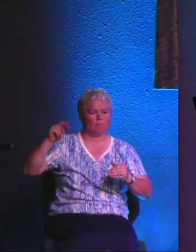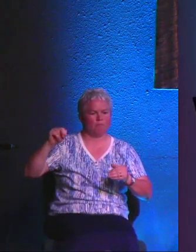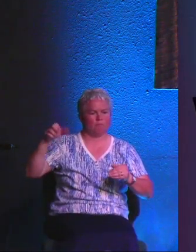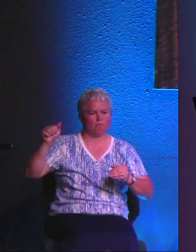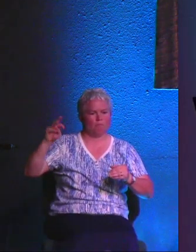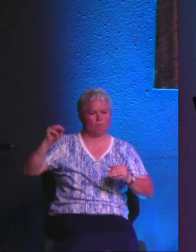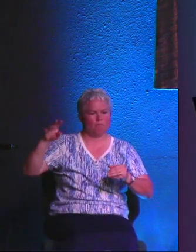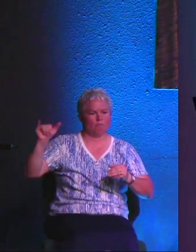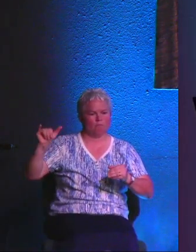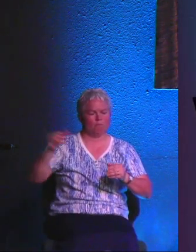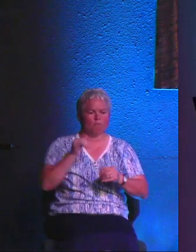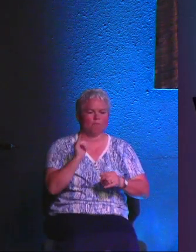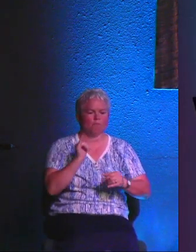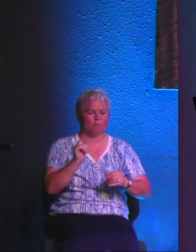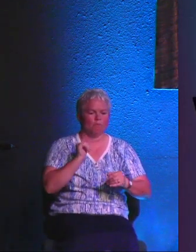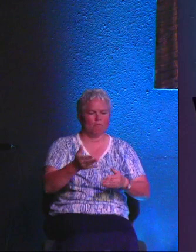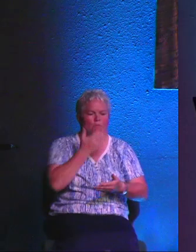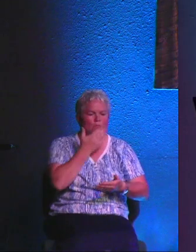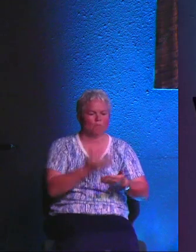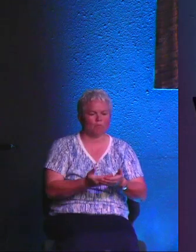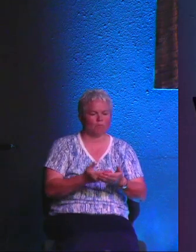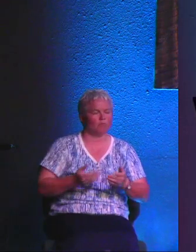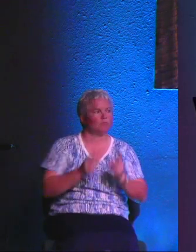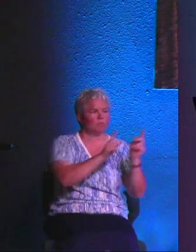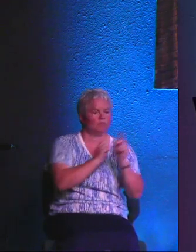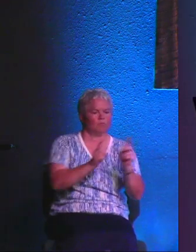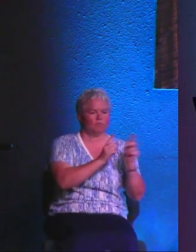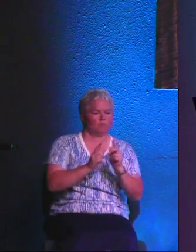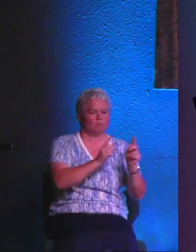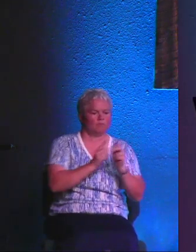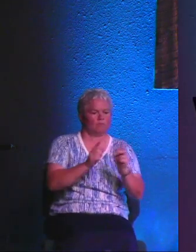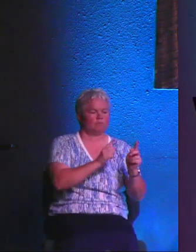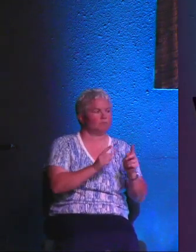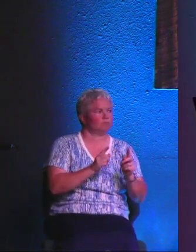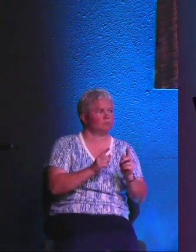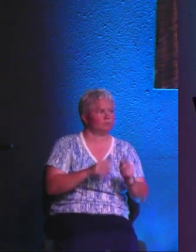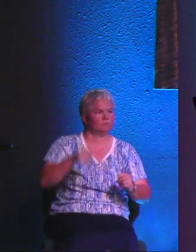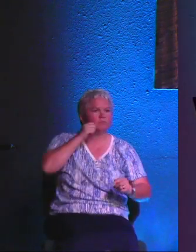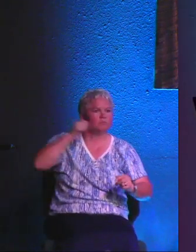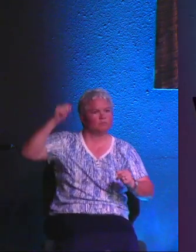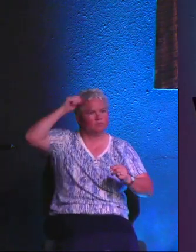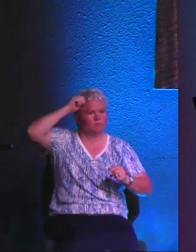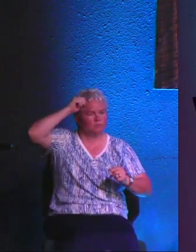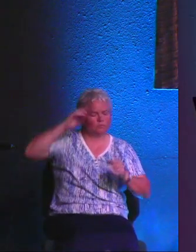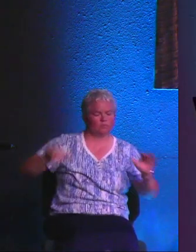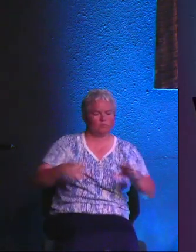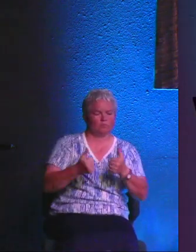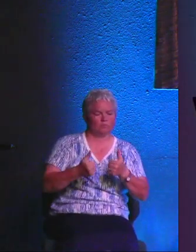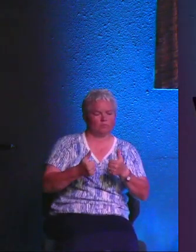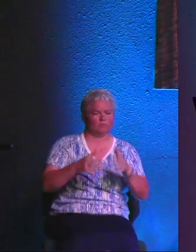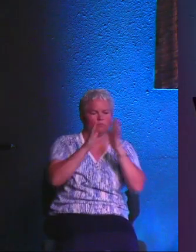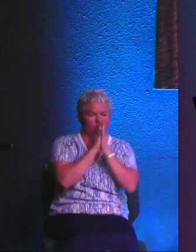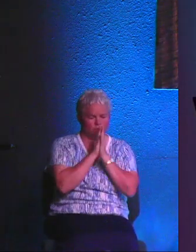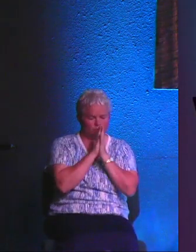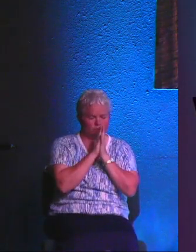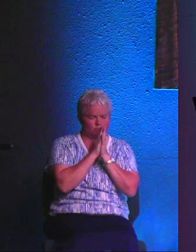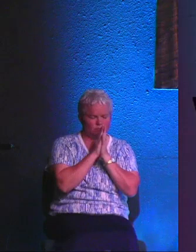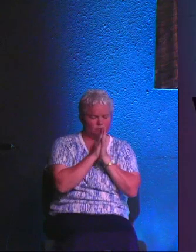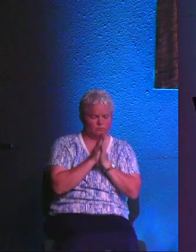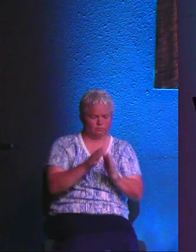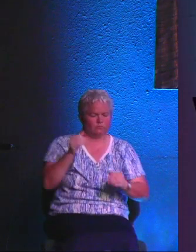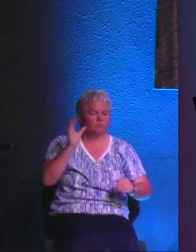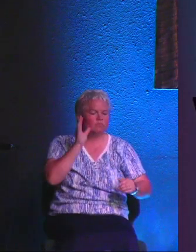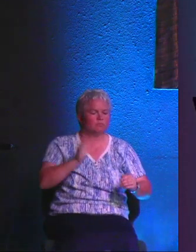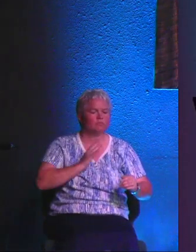pulpit for us this morning, God, to just share all the goodness that you're doing and the hope that is within Adult and Teen Challenge. Father, I just pray that as these